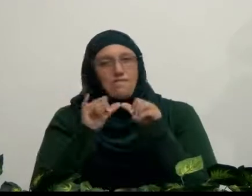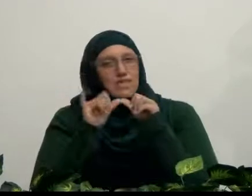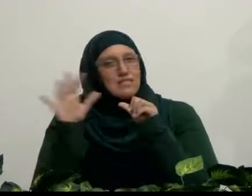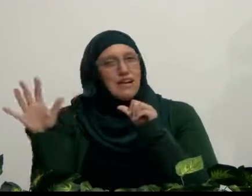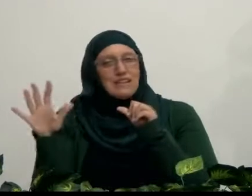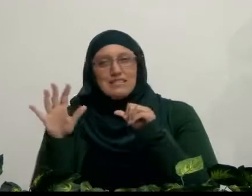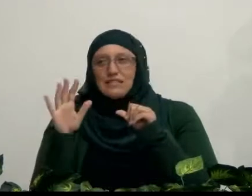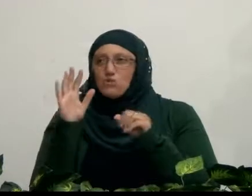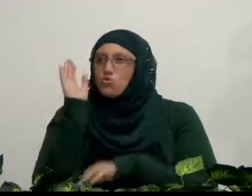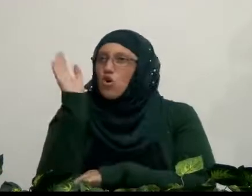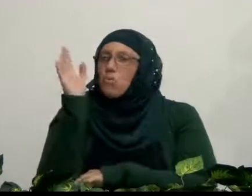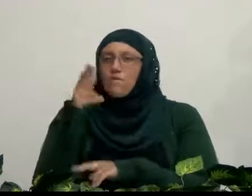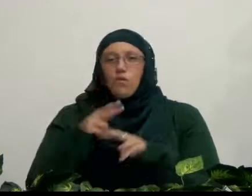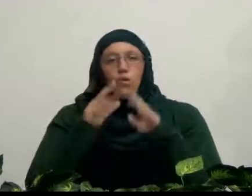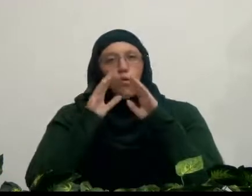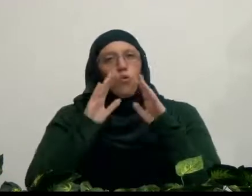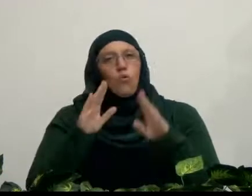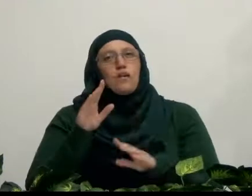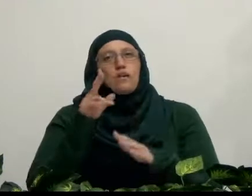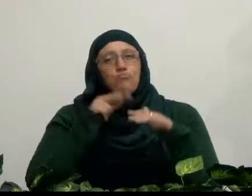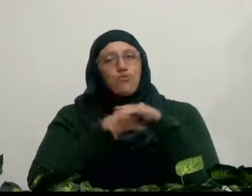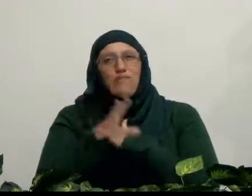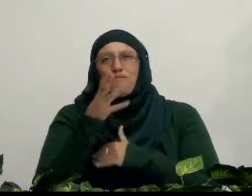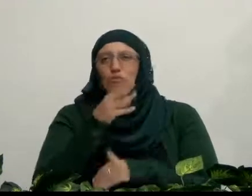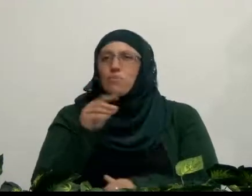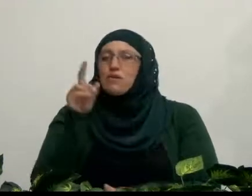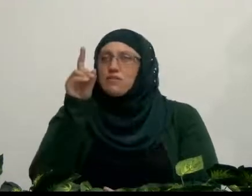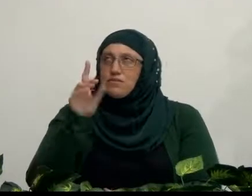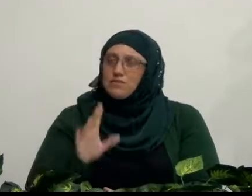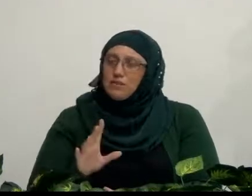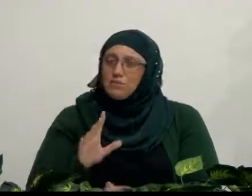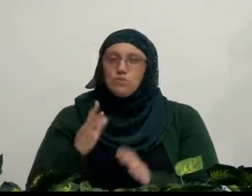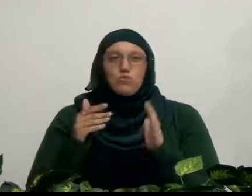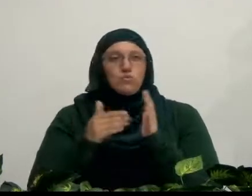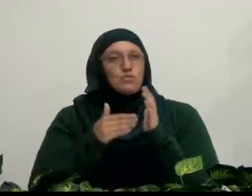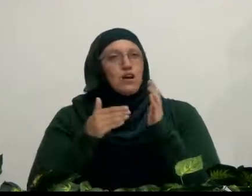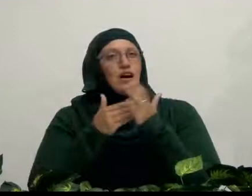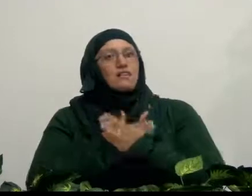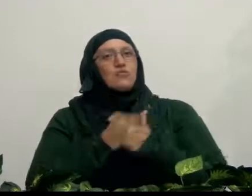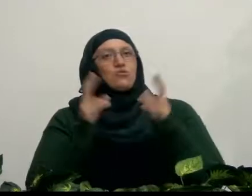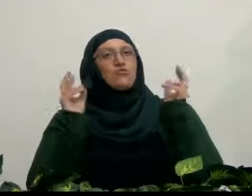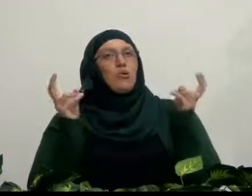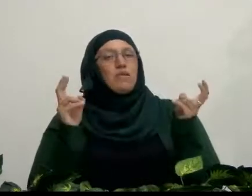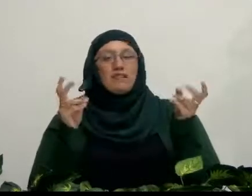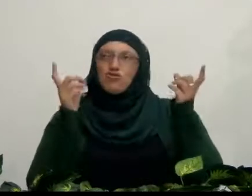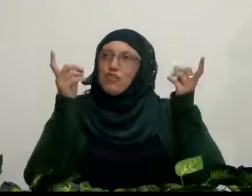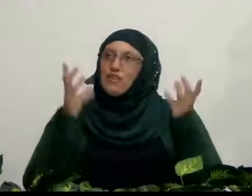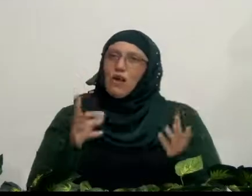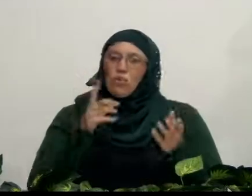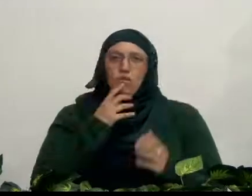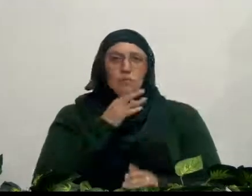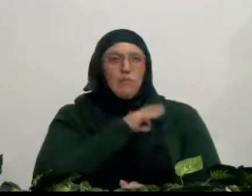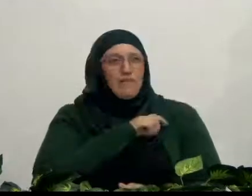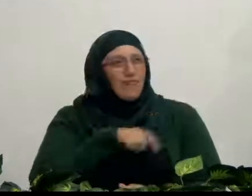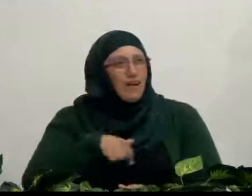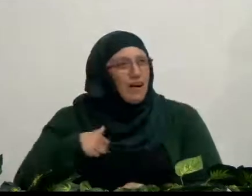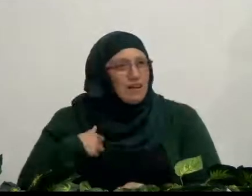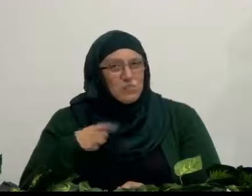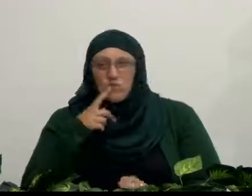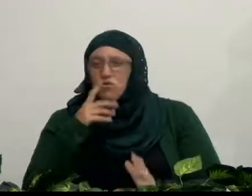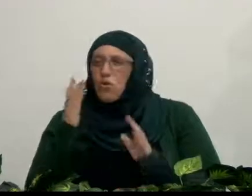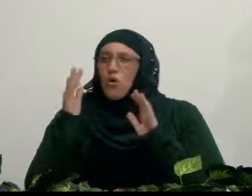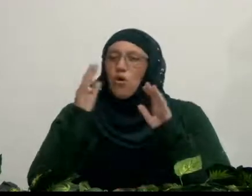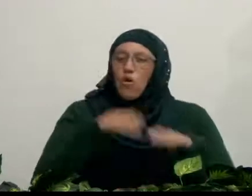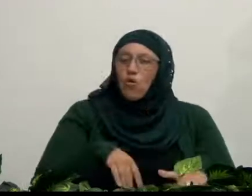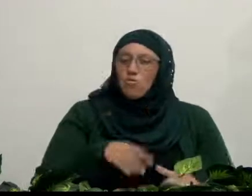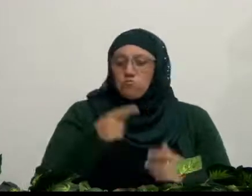of the Holy Prophet of Islam as you heard of it. So the topic, inshallah, is something that will benefit us so that when you go home and we have